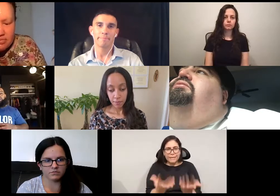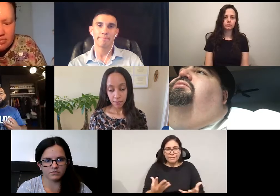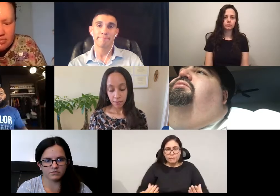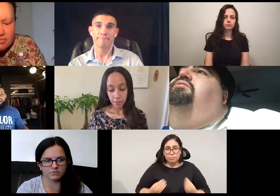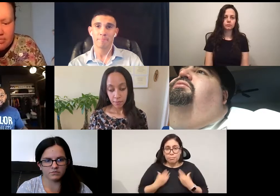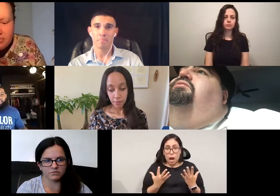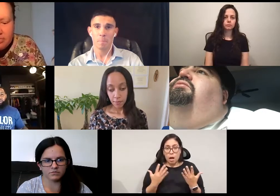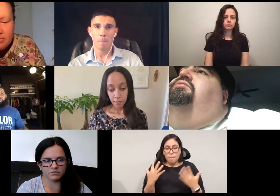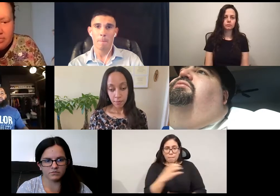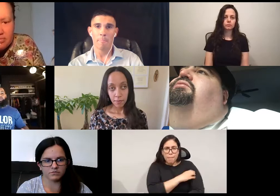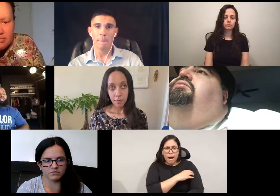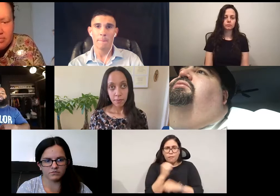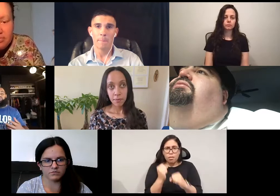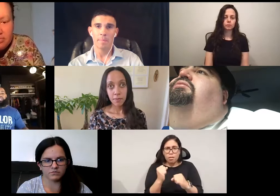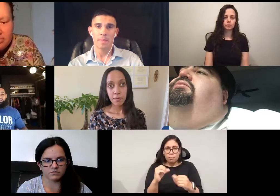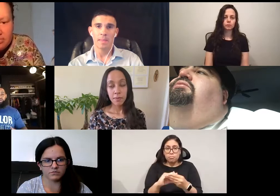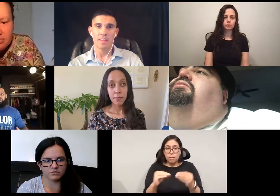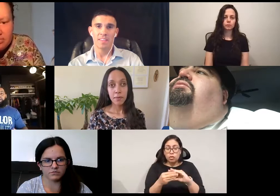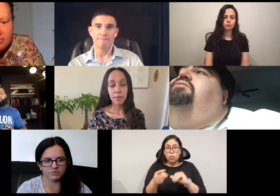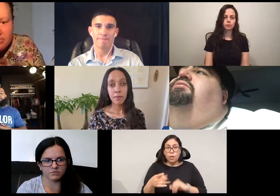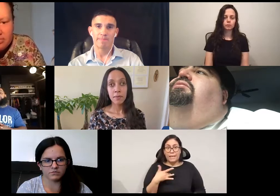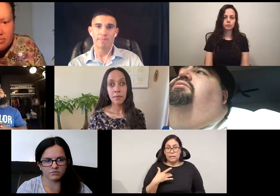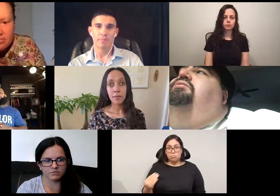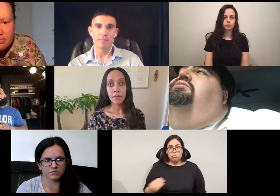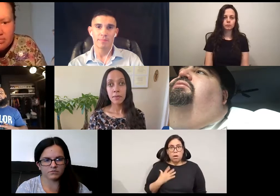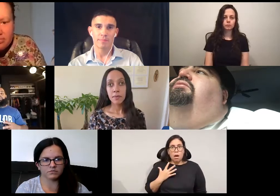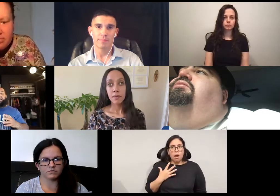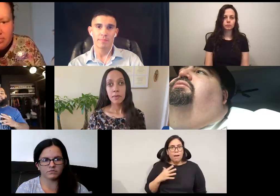and so if you find that inspirational, great.